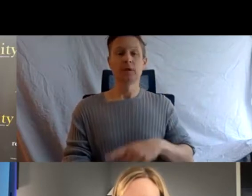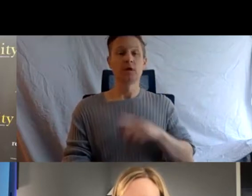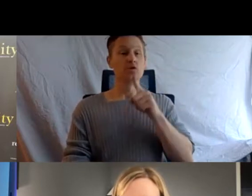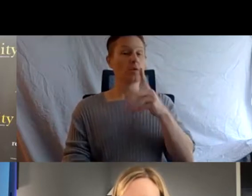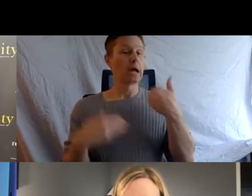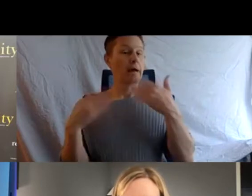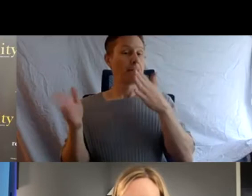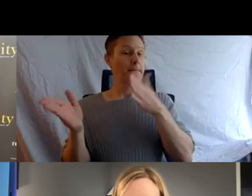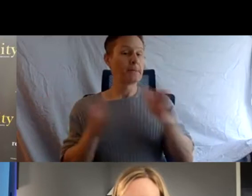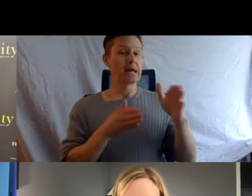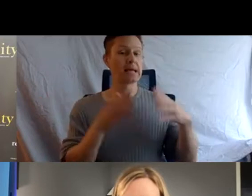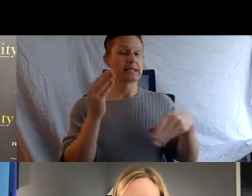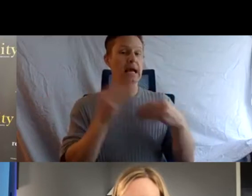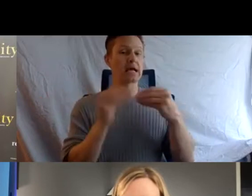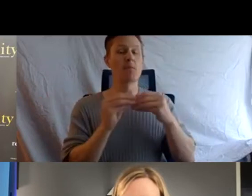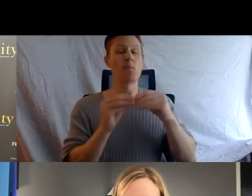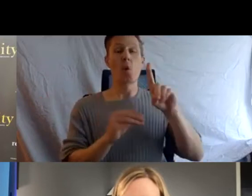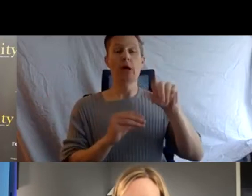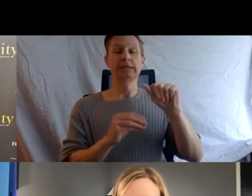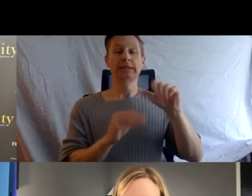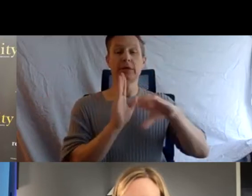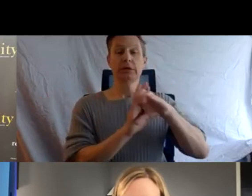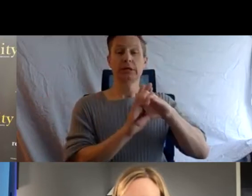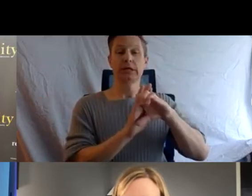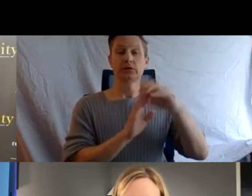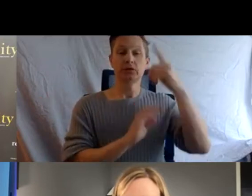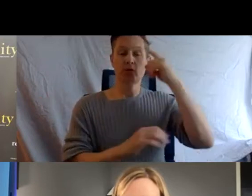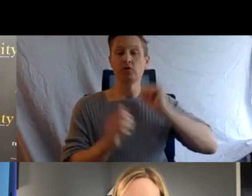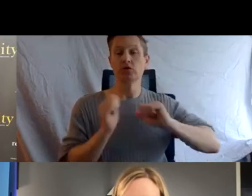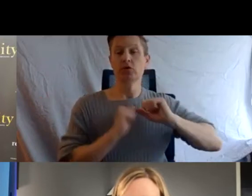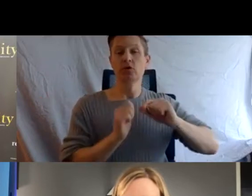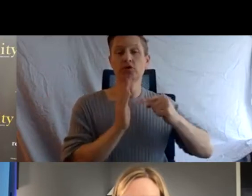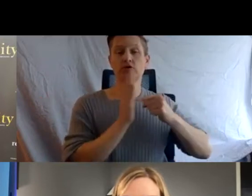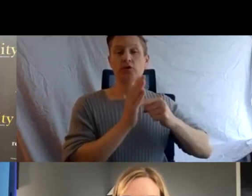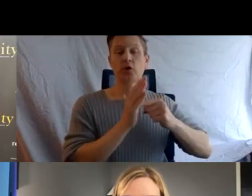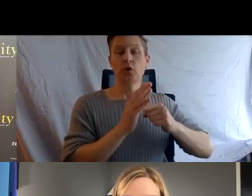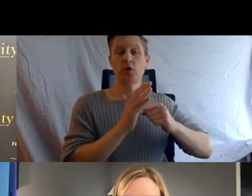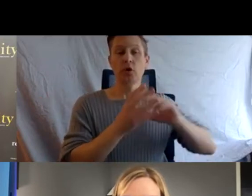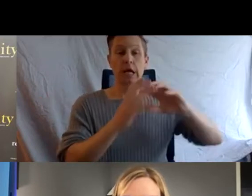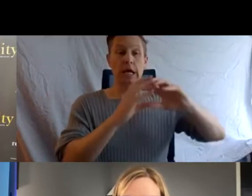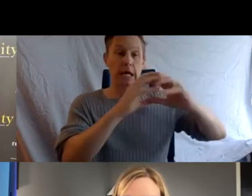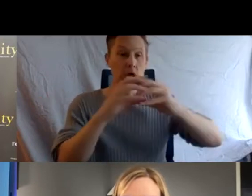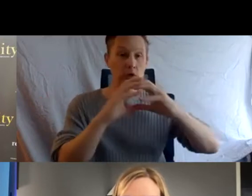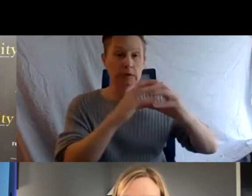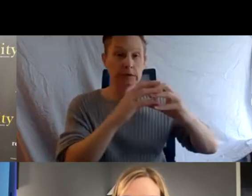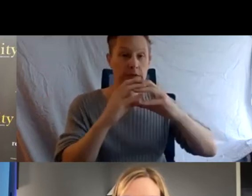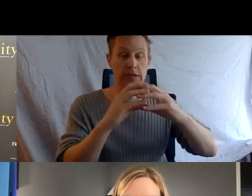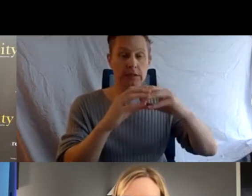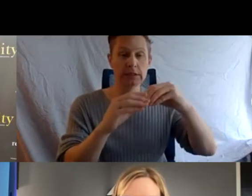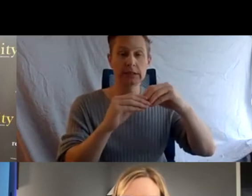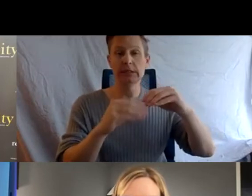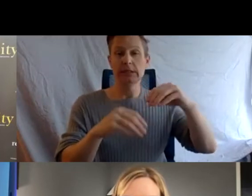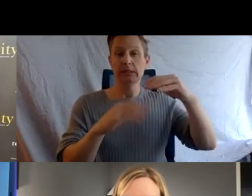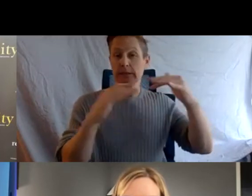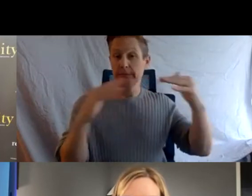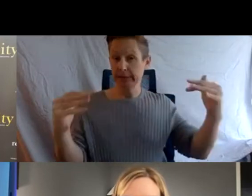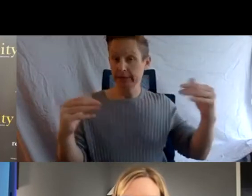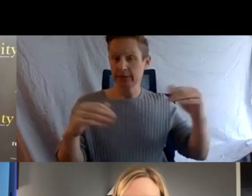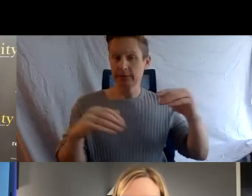any additional disabled characters to the show to show the diversity or intersectionality of disability?